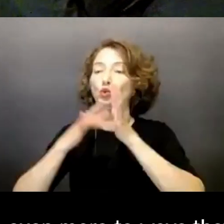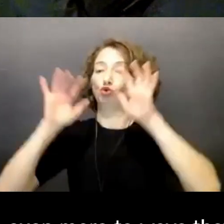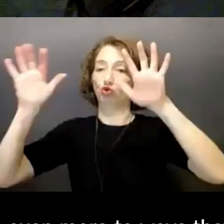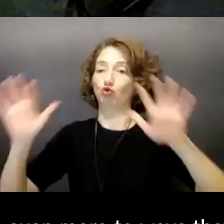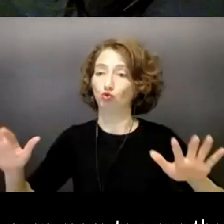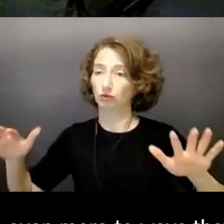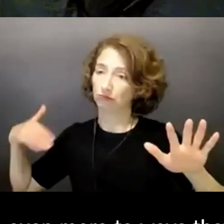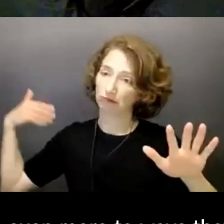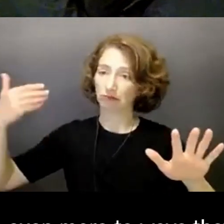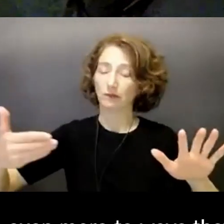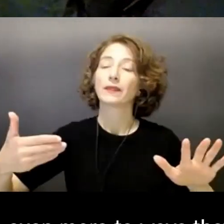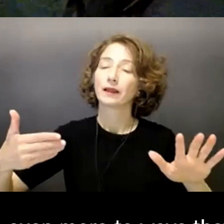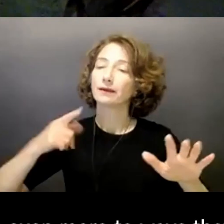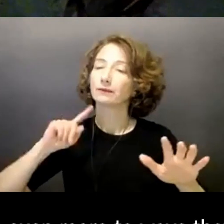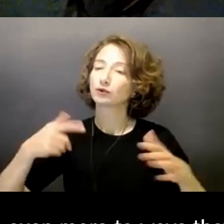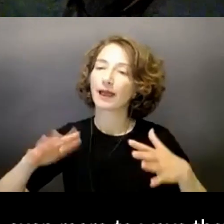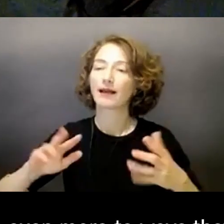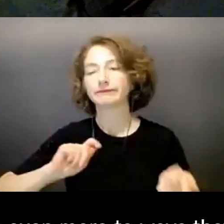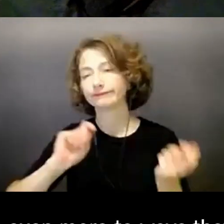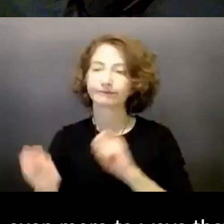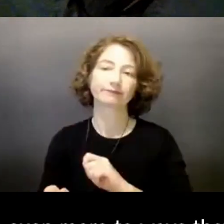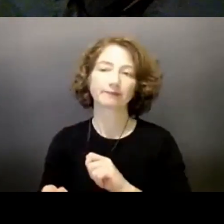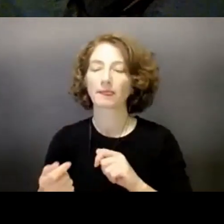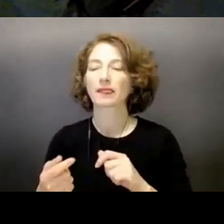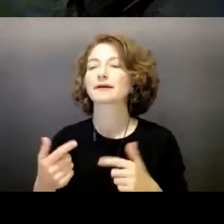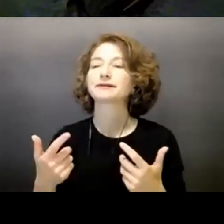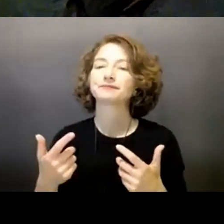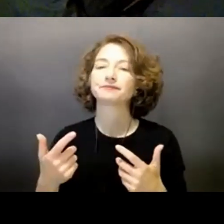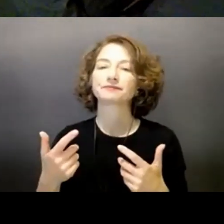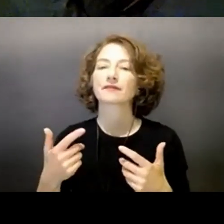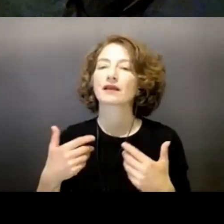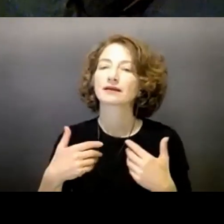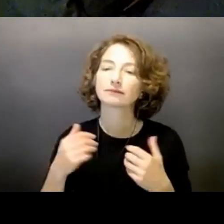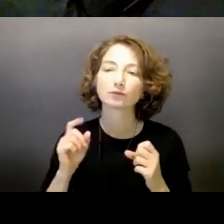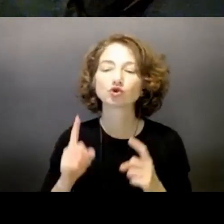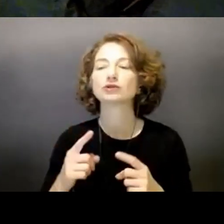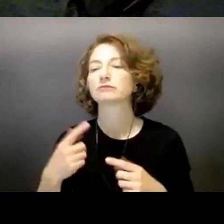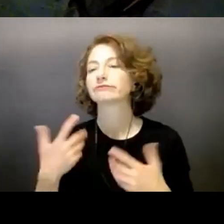people's differences can change process, can change